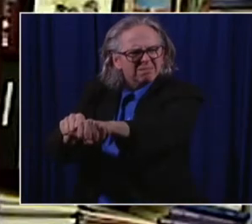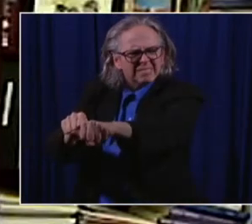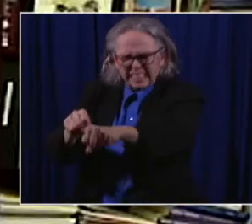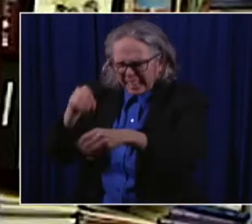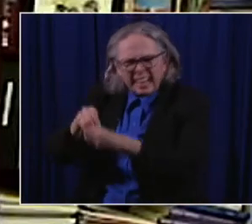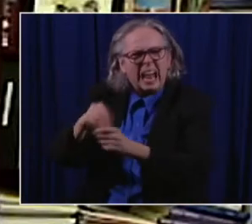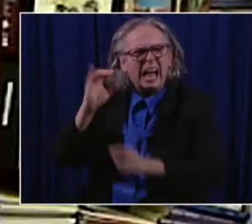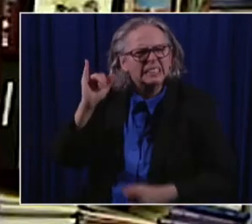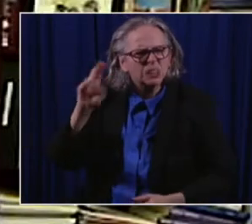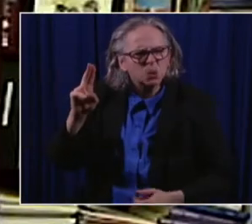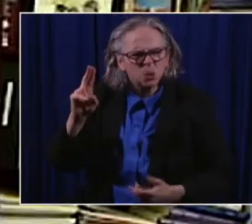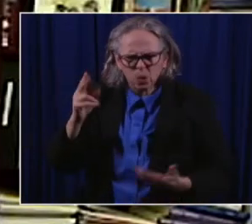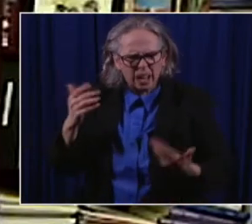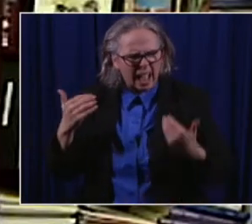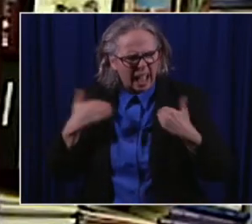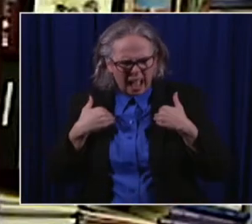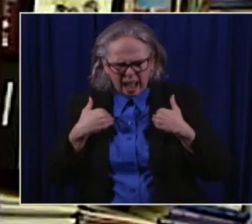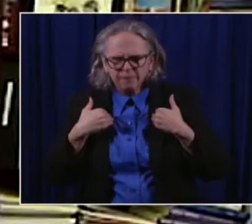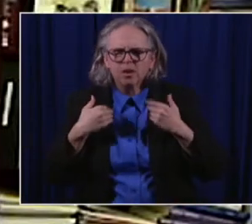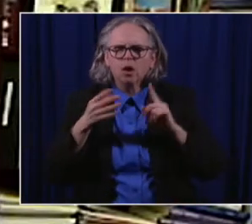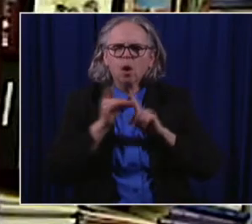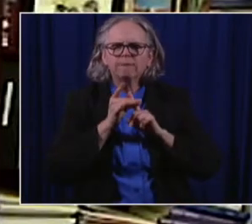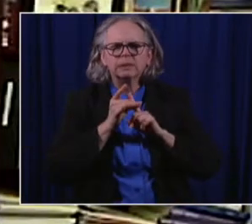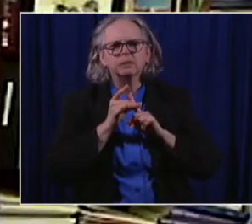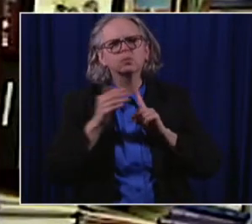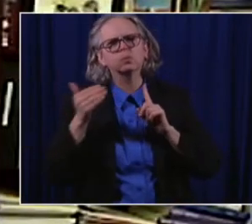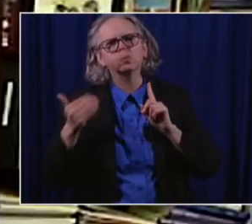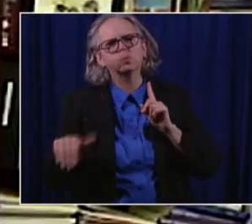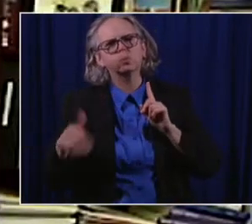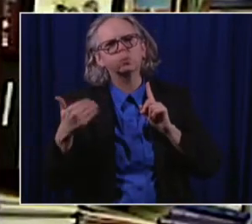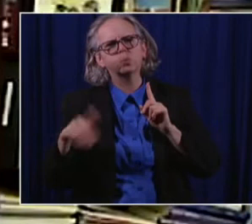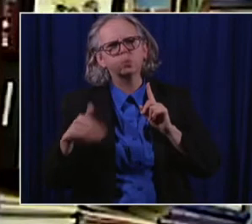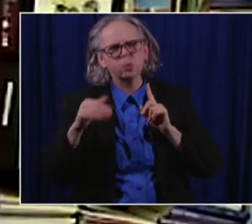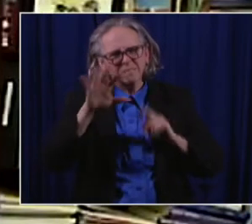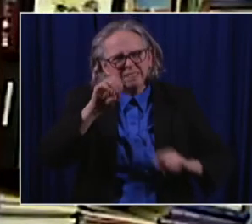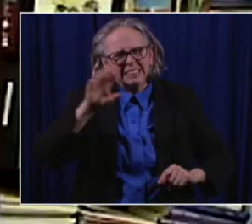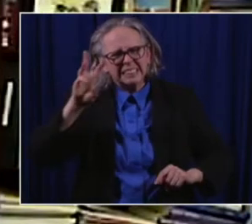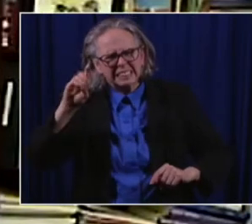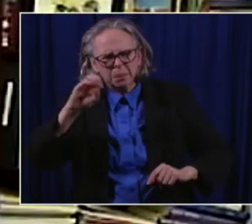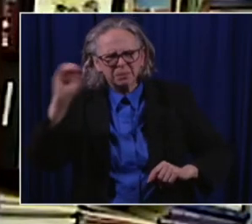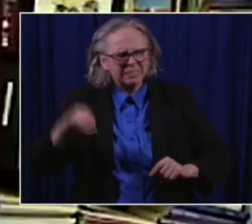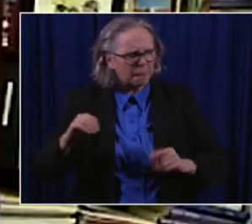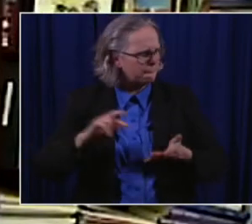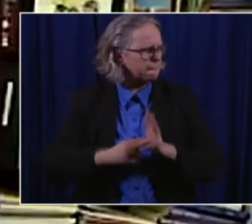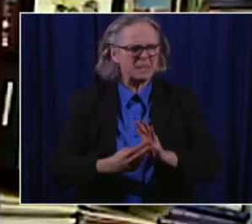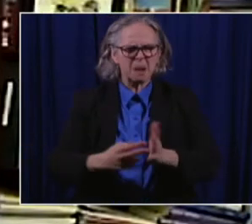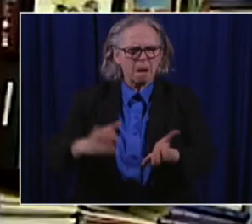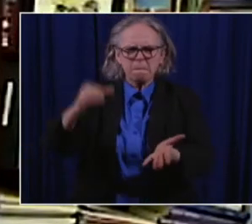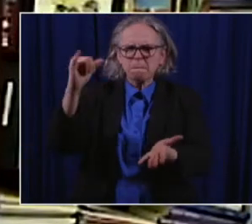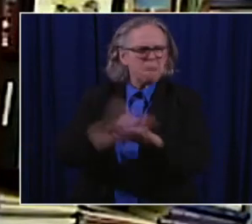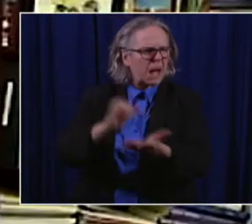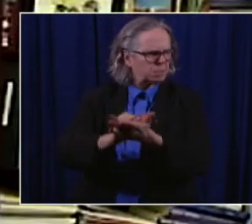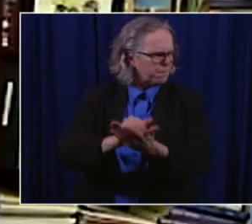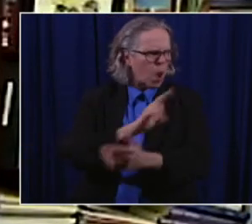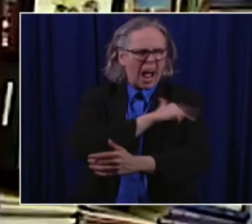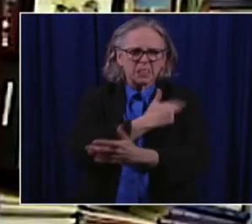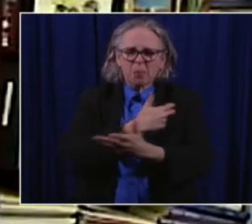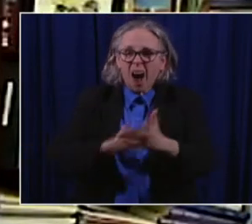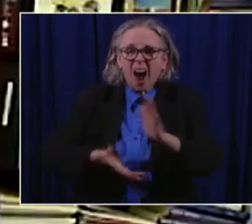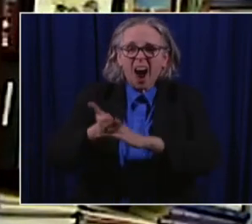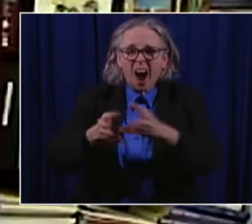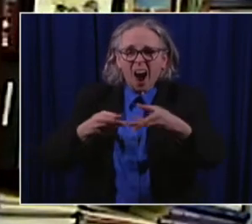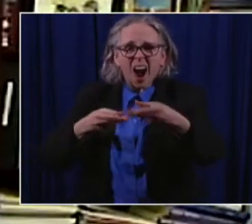our zone that are in the ICU have COVID. That's not sustainable for those hospitals to be able to